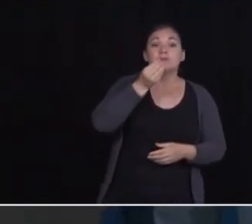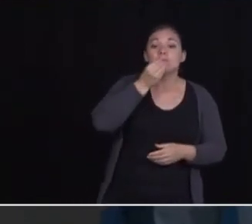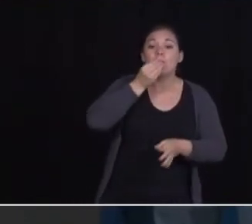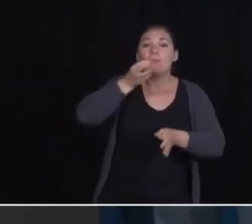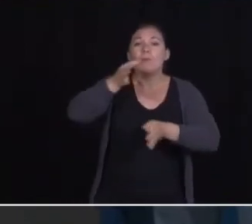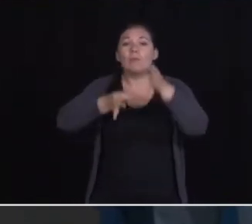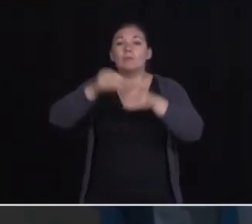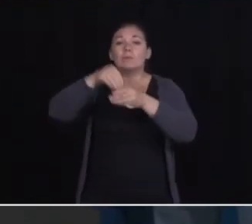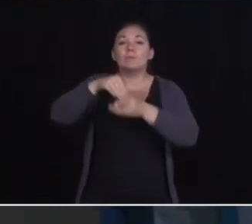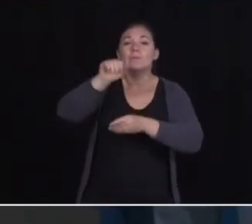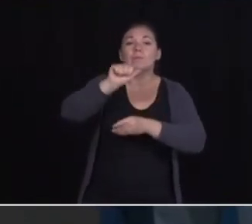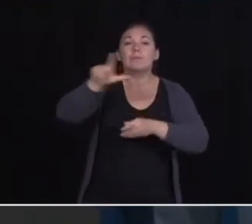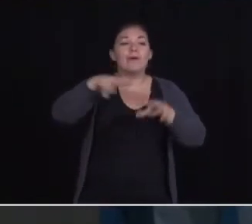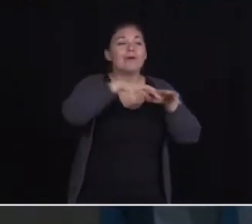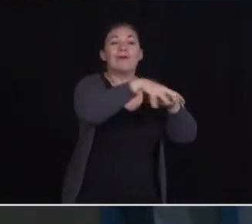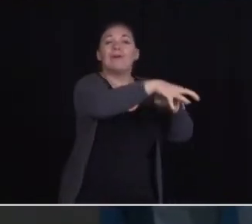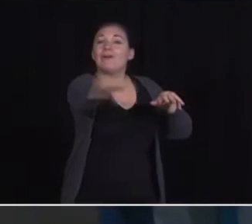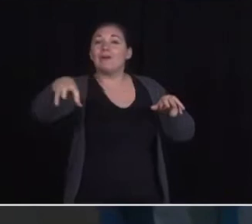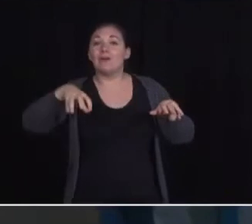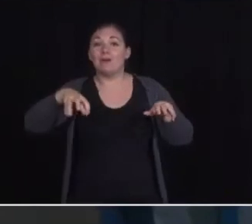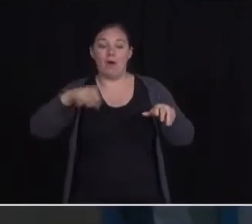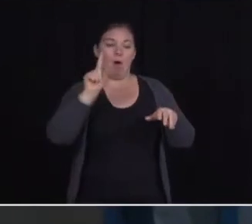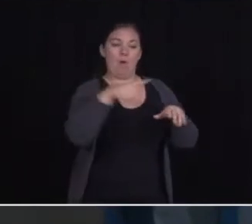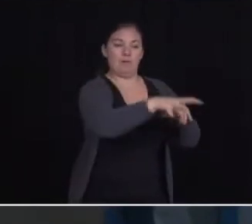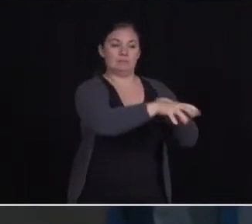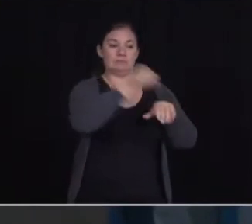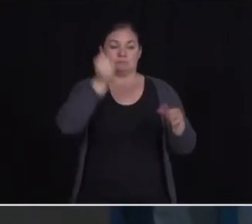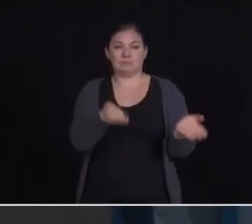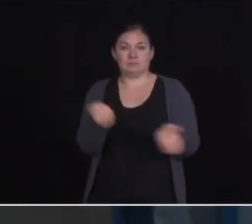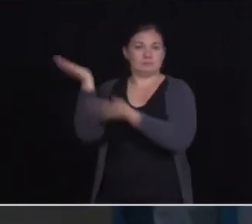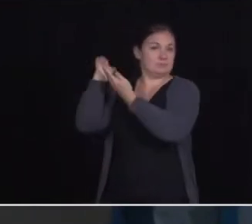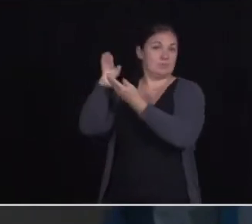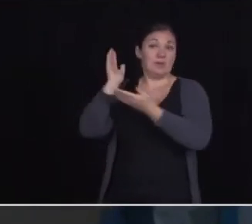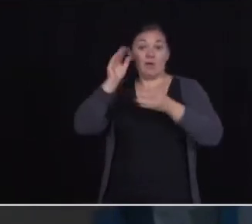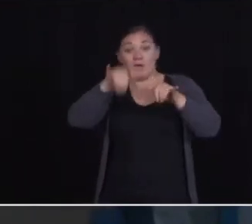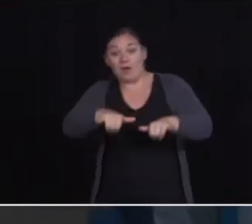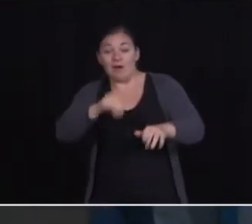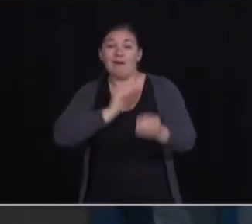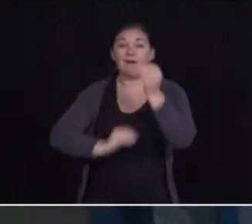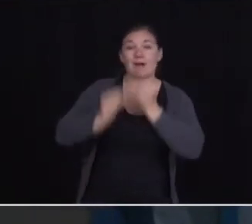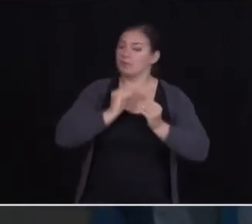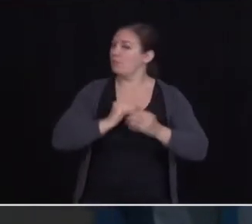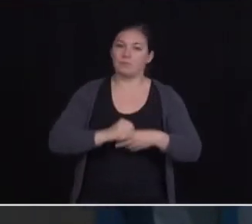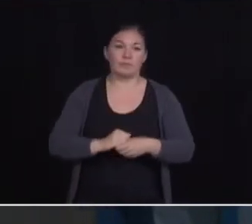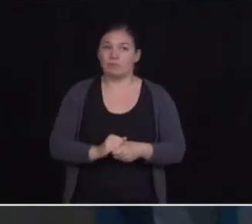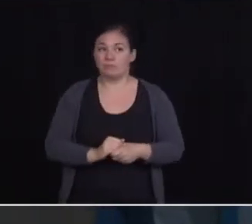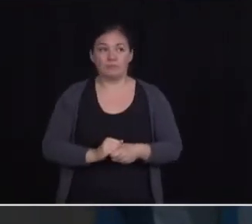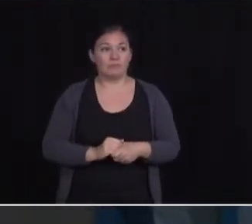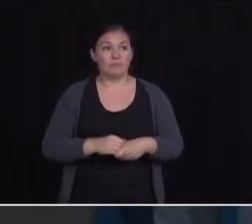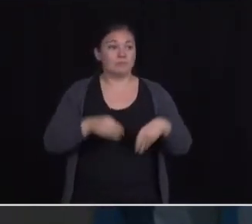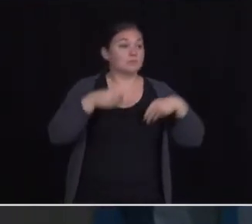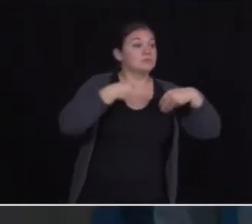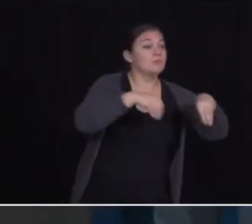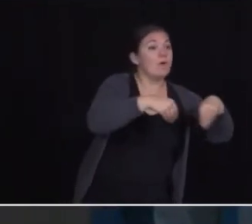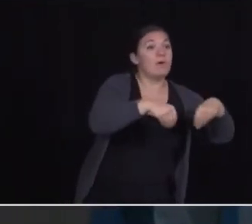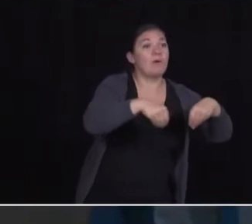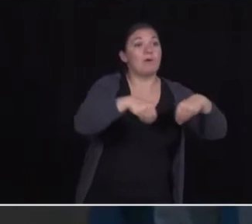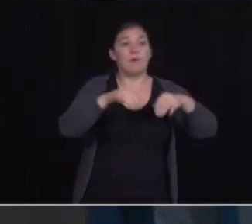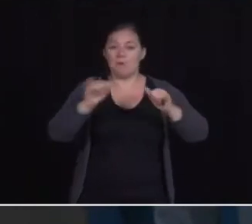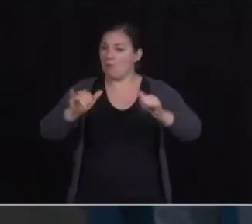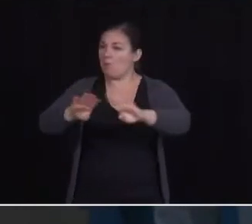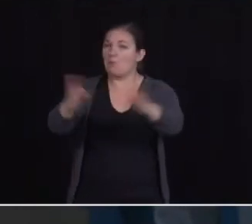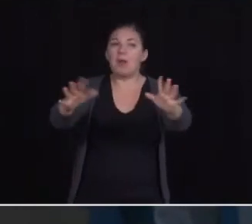takeout. All retail stores can remain open. Schools will not, I repeat, not be